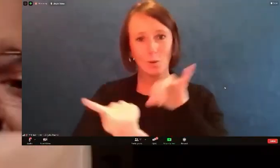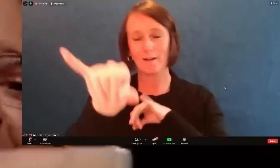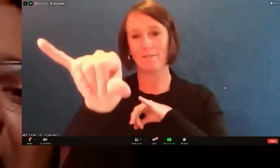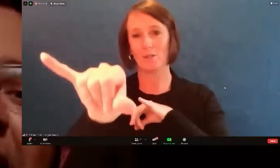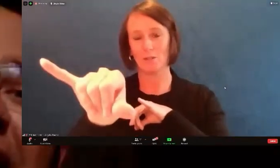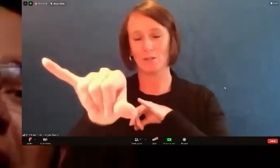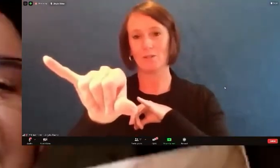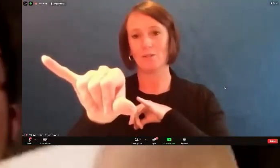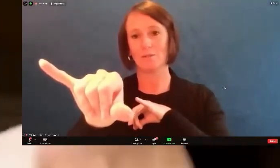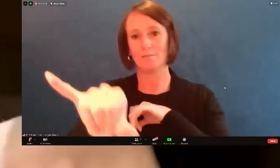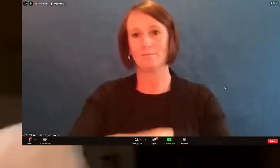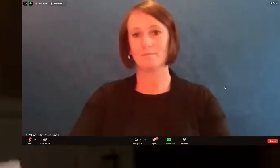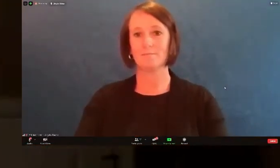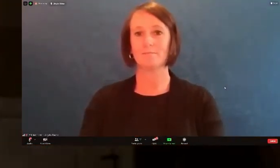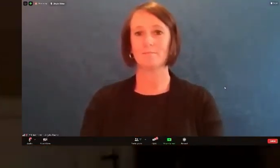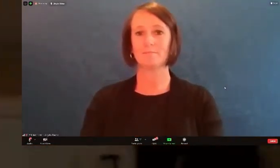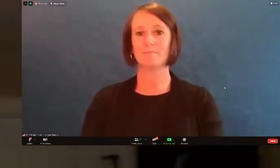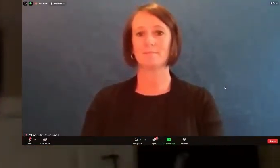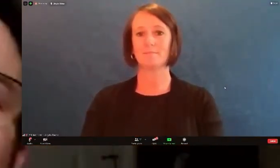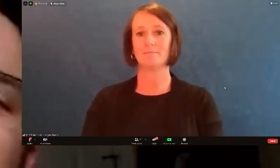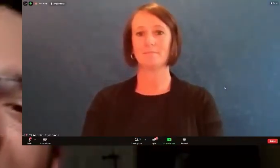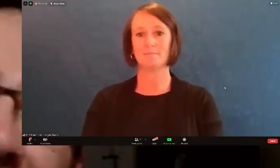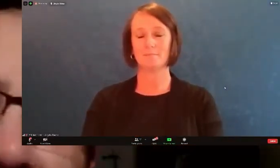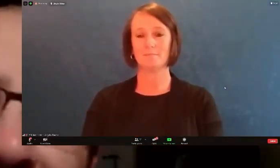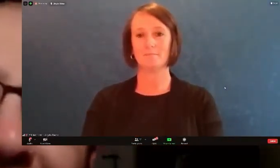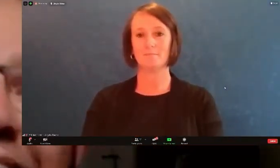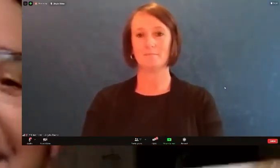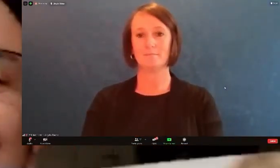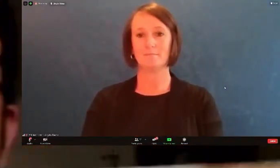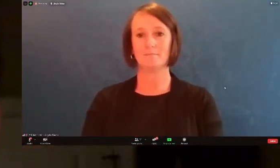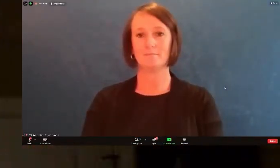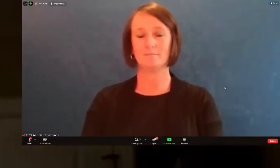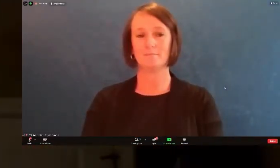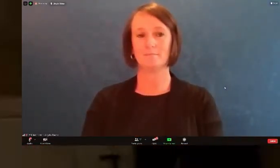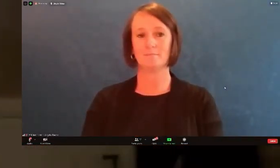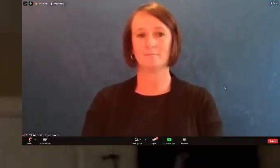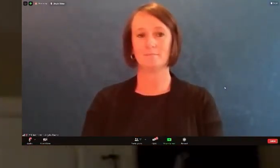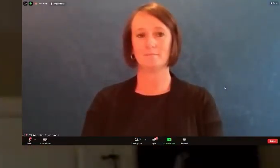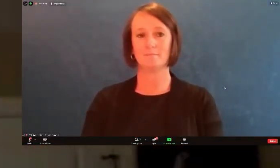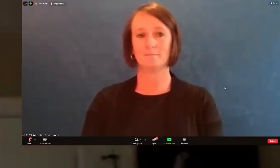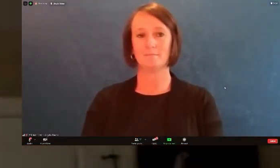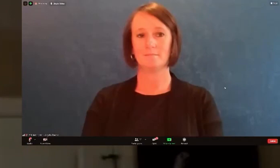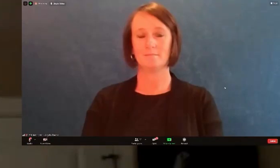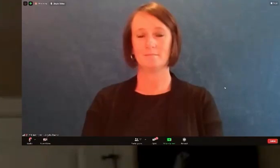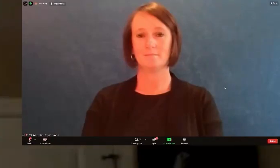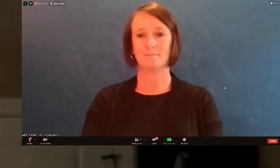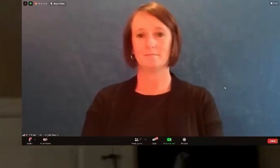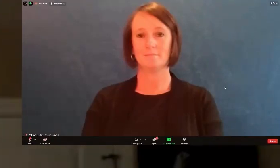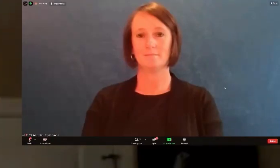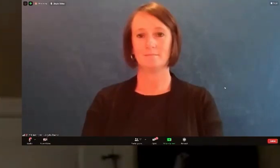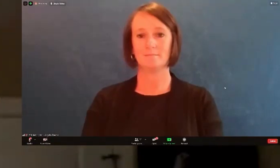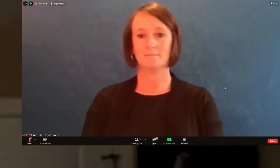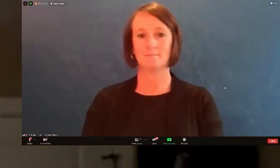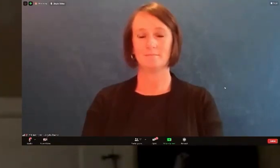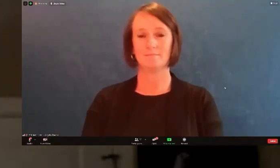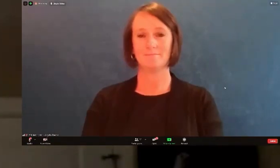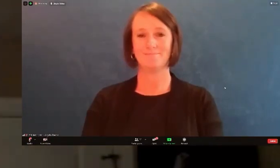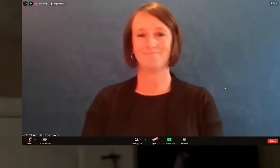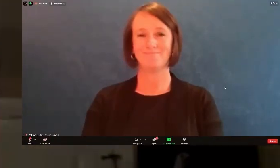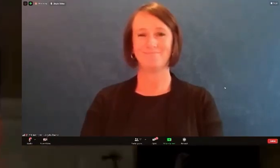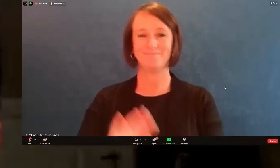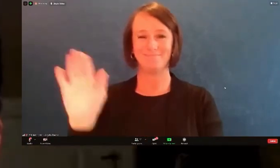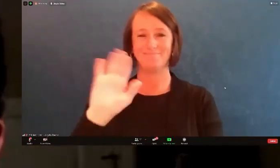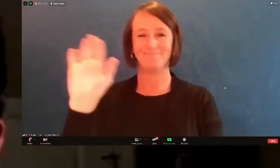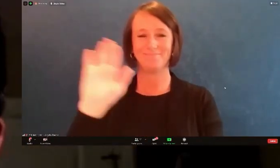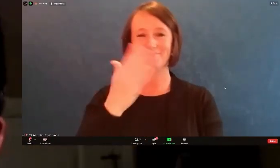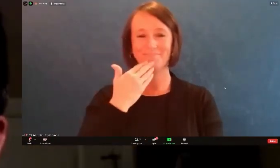forever. Hey ya hey, hey ya hey, hey ya hey, ho. Masi cho, everybody. Thank you